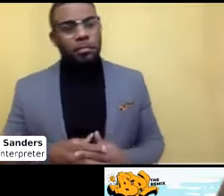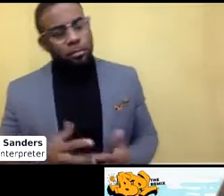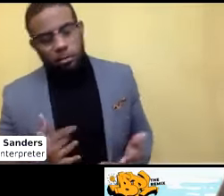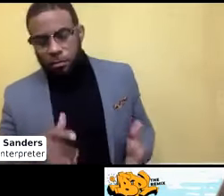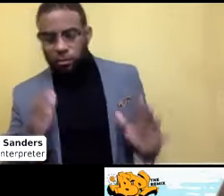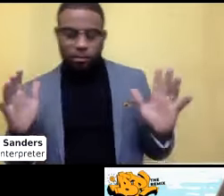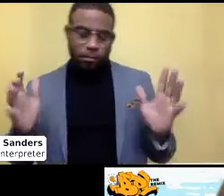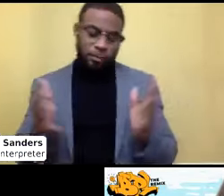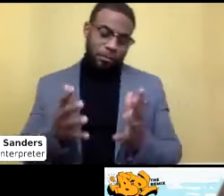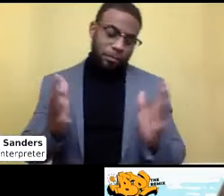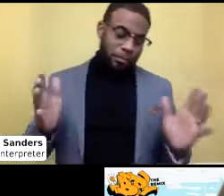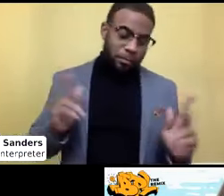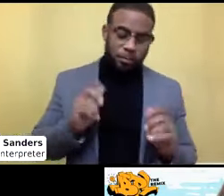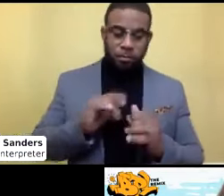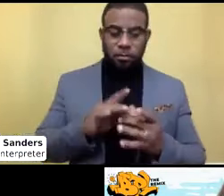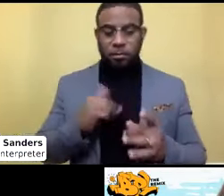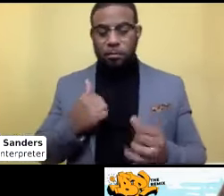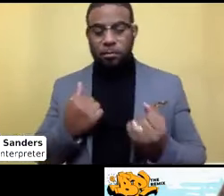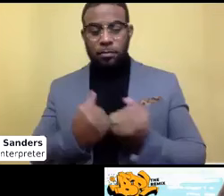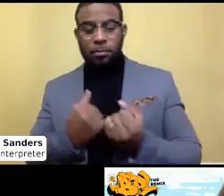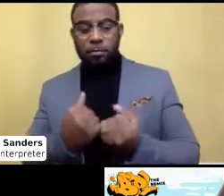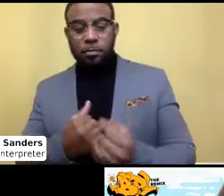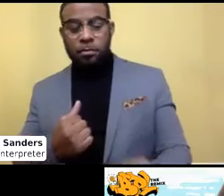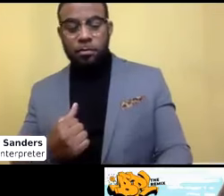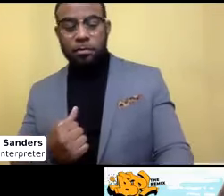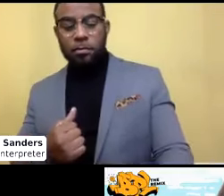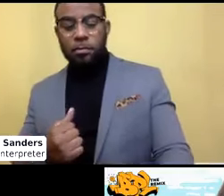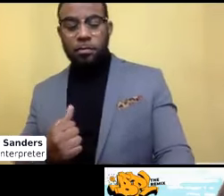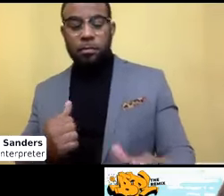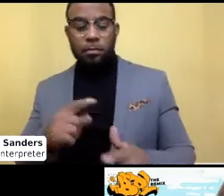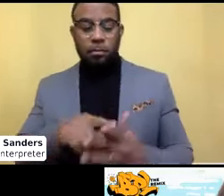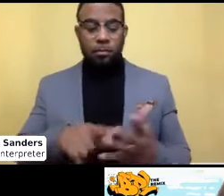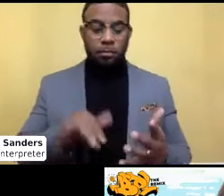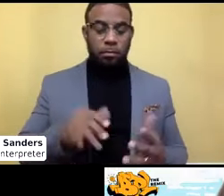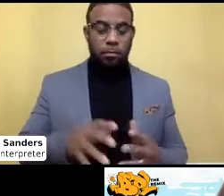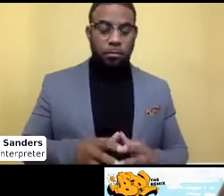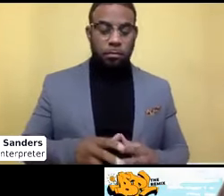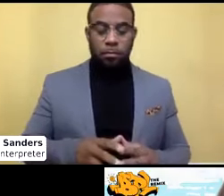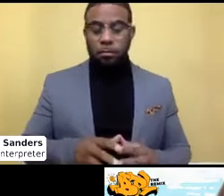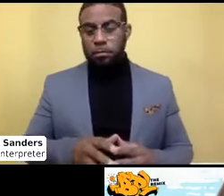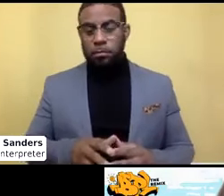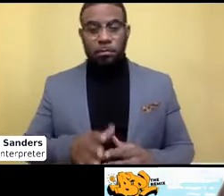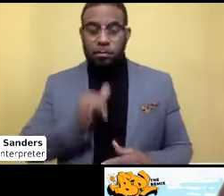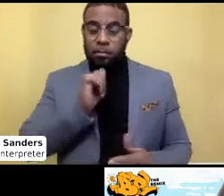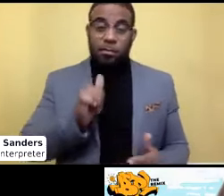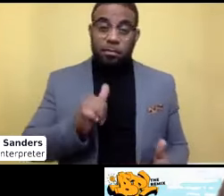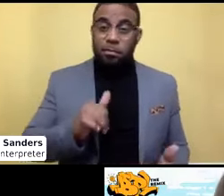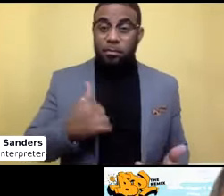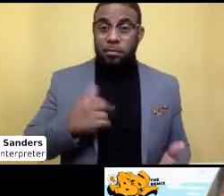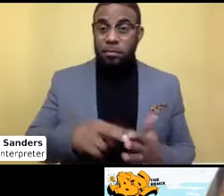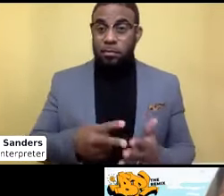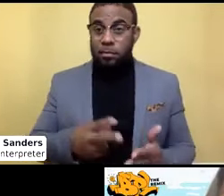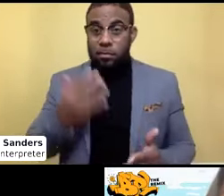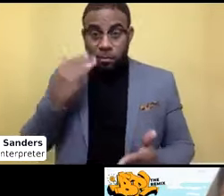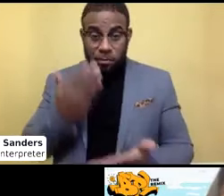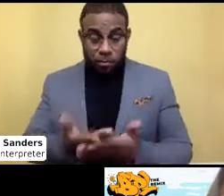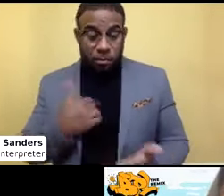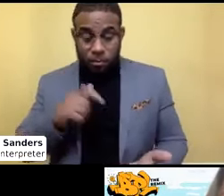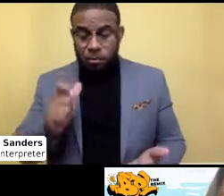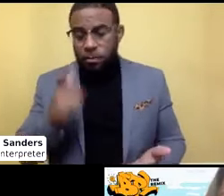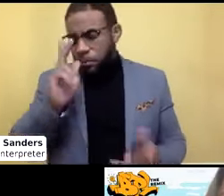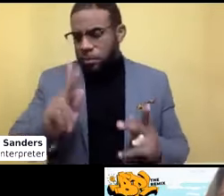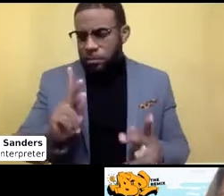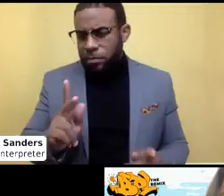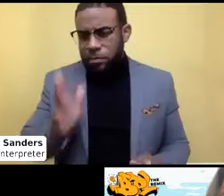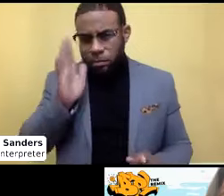not, people would say we're advocating that that's an avocation of violence. It's not. I mean, if in fact we need, because